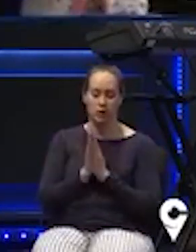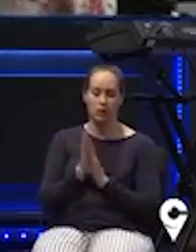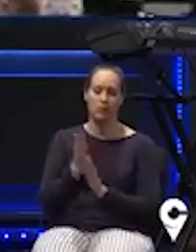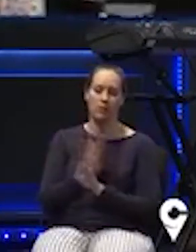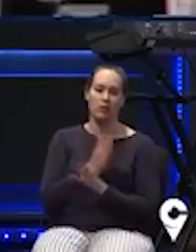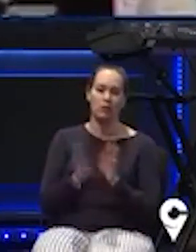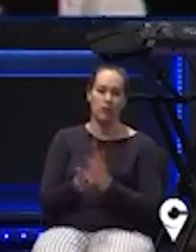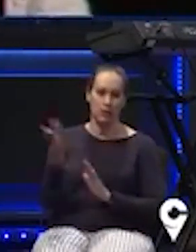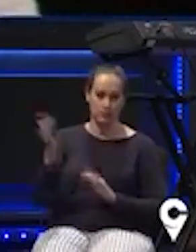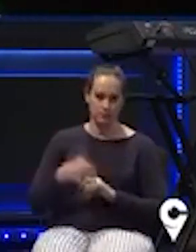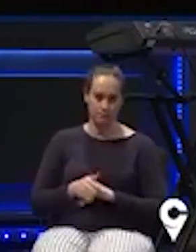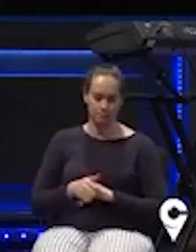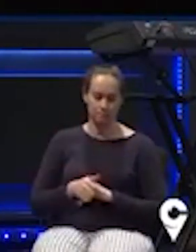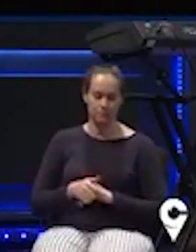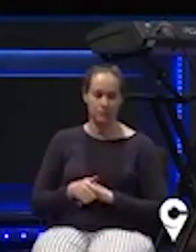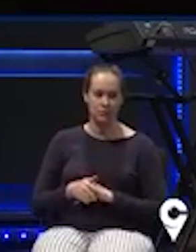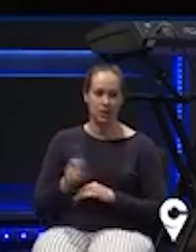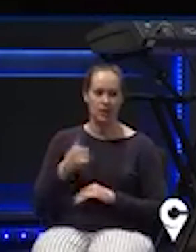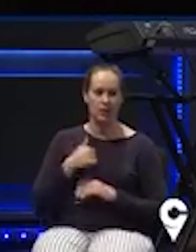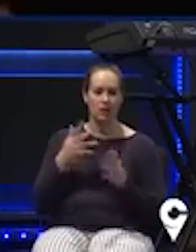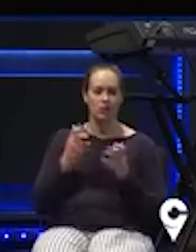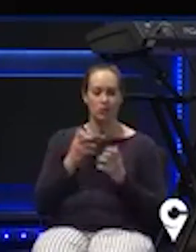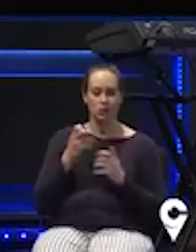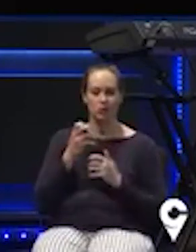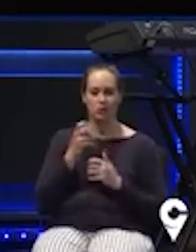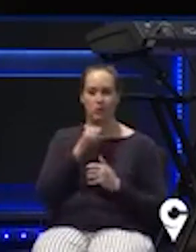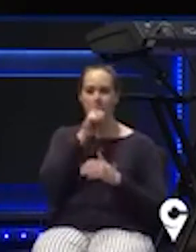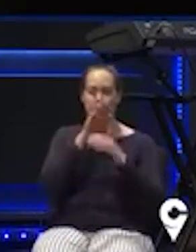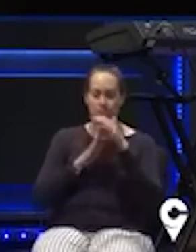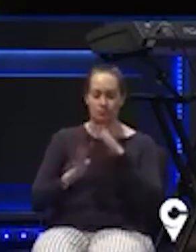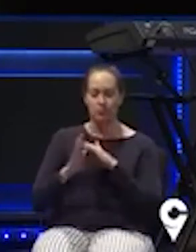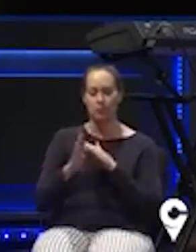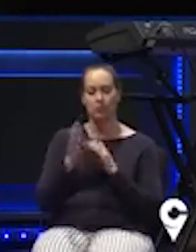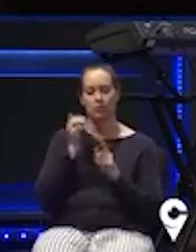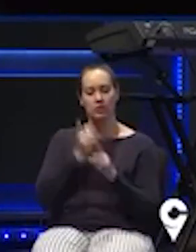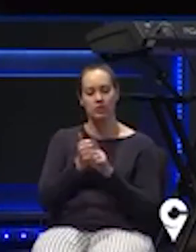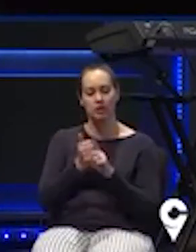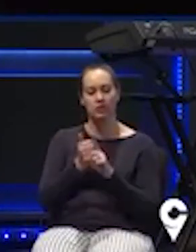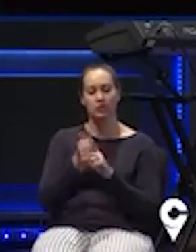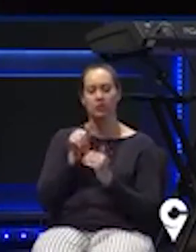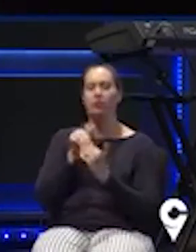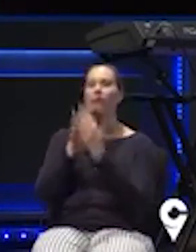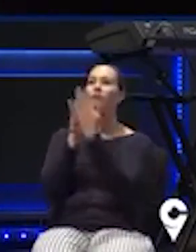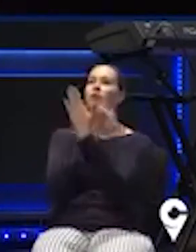is fulfill that admonition from Hebrews, humble yourself before the Lord this morning.